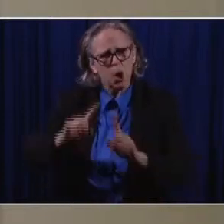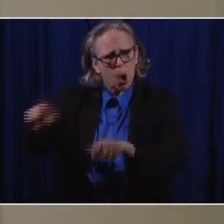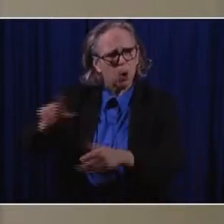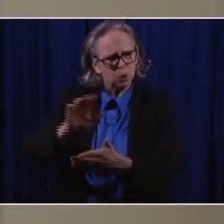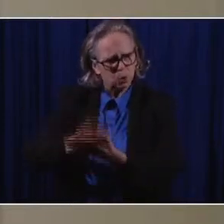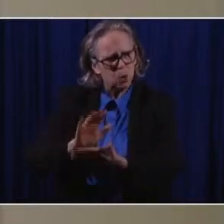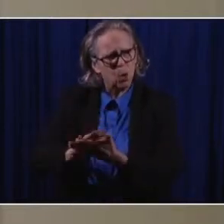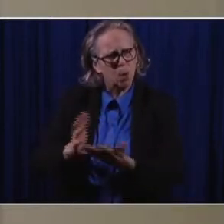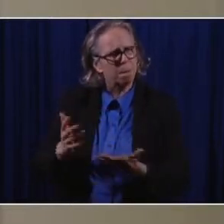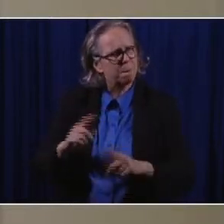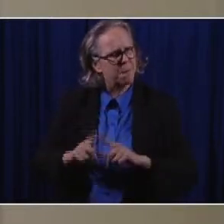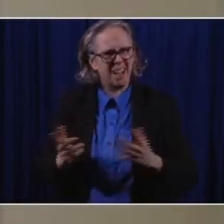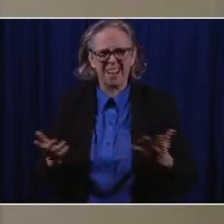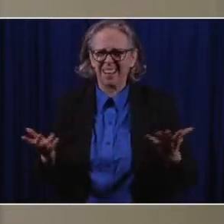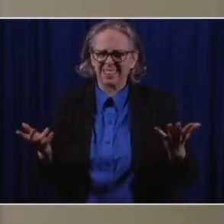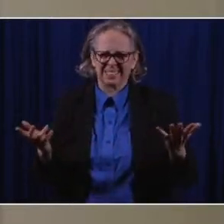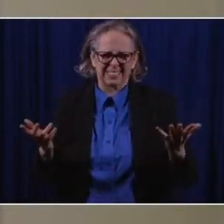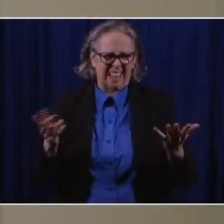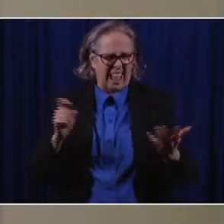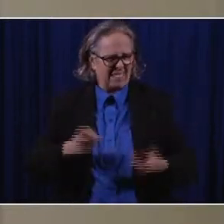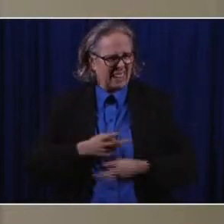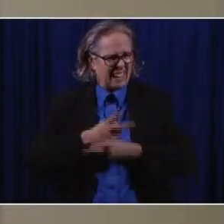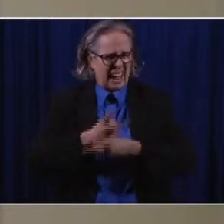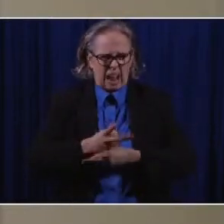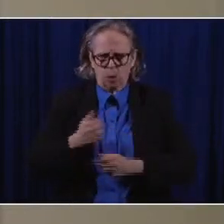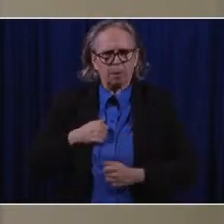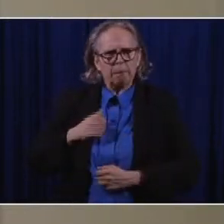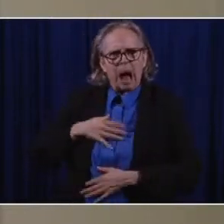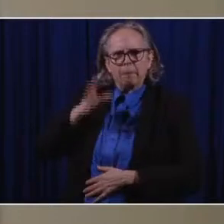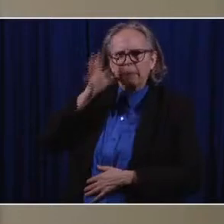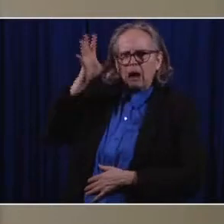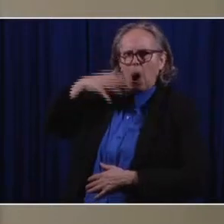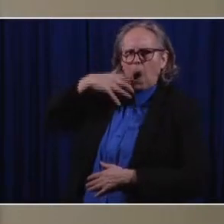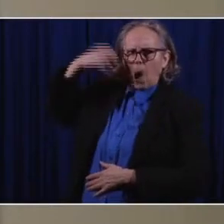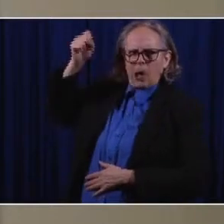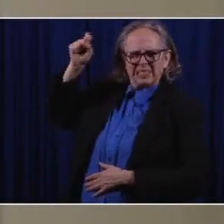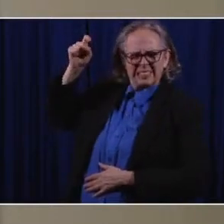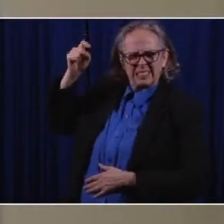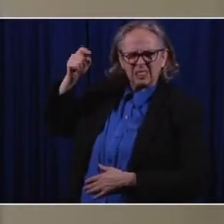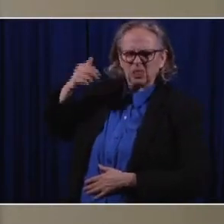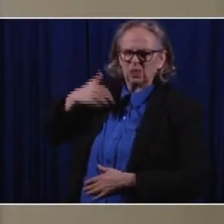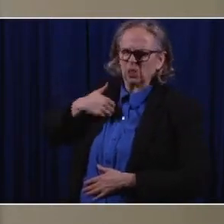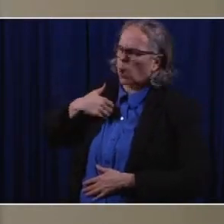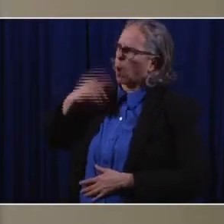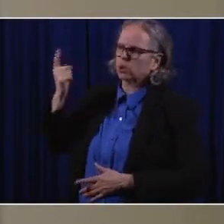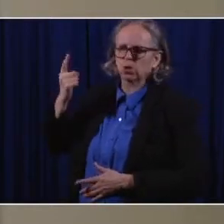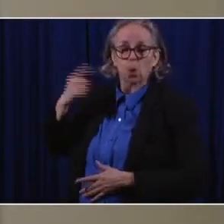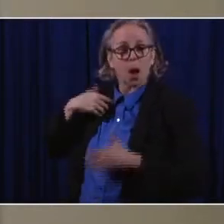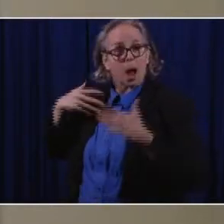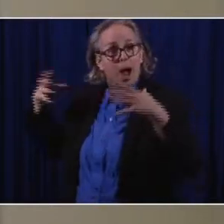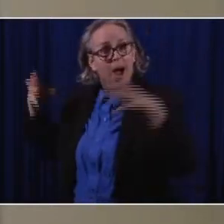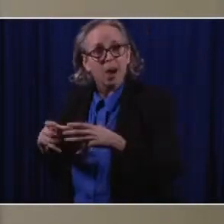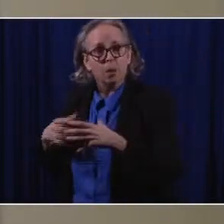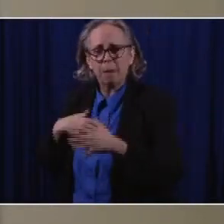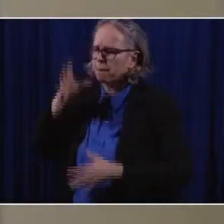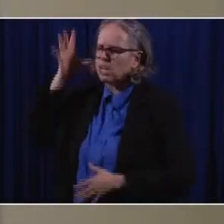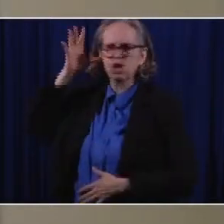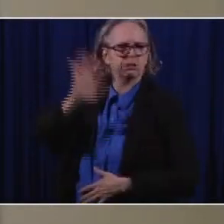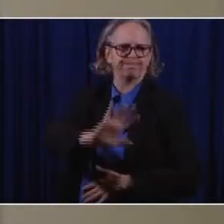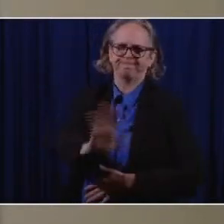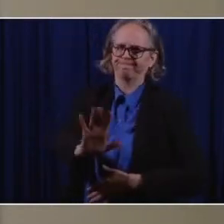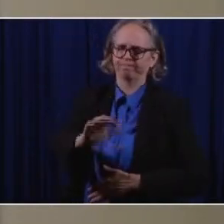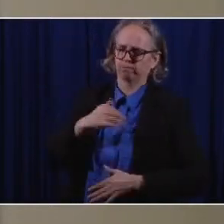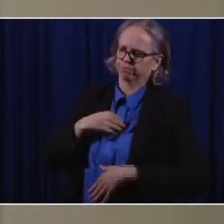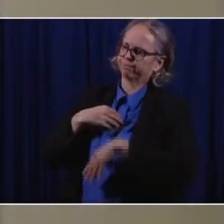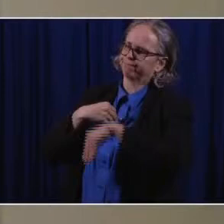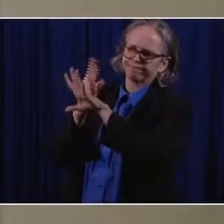my parents this time, I say, we're going to Zoom at Thanksgiving for this year until we see how things come out